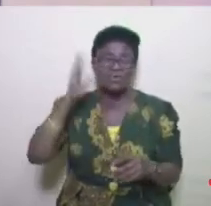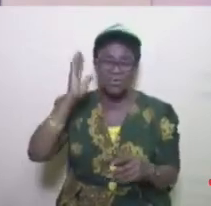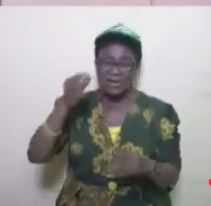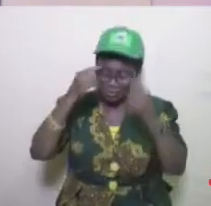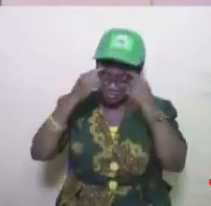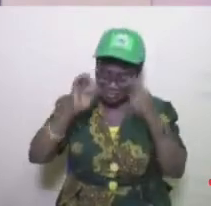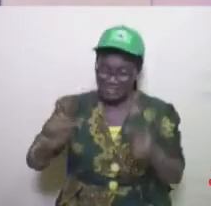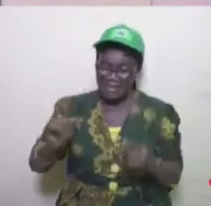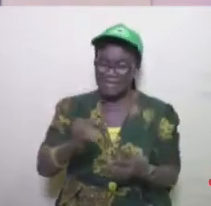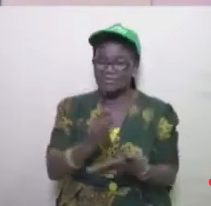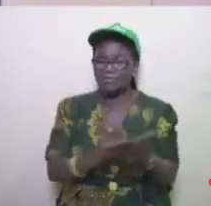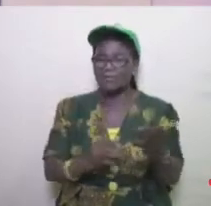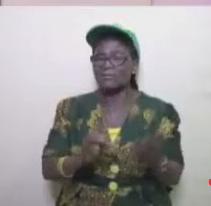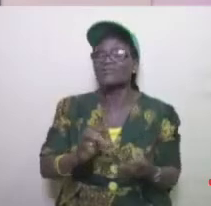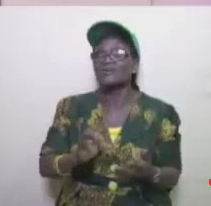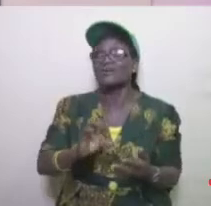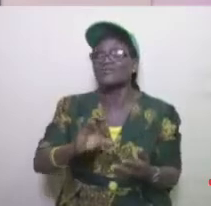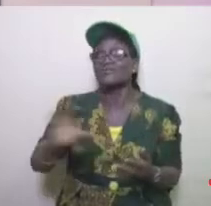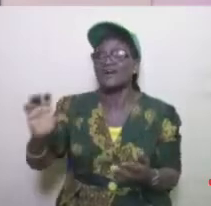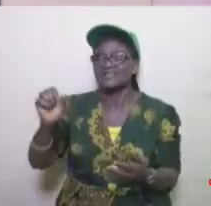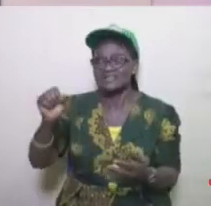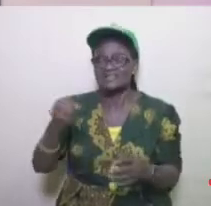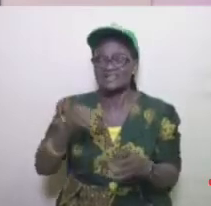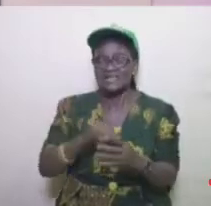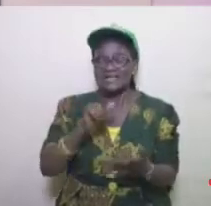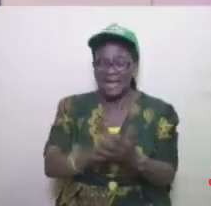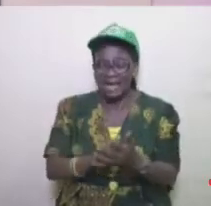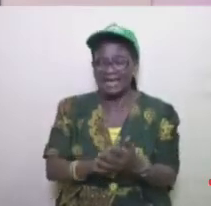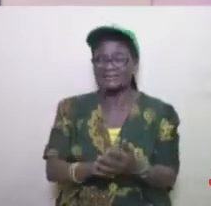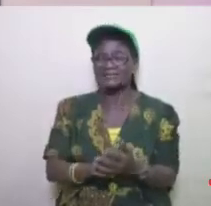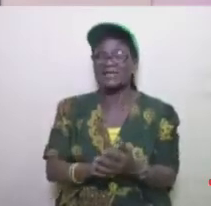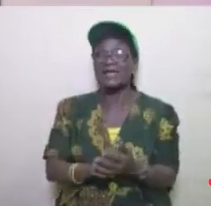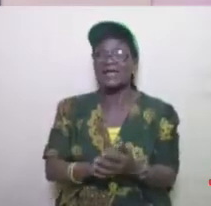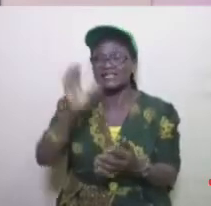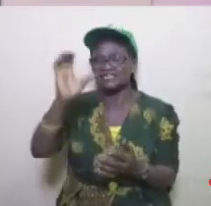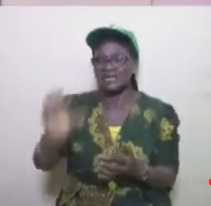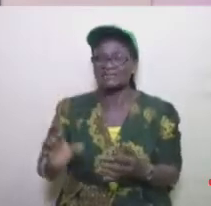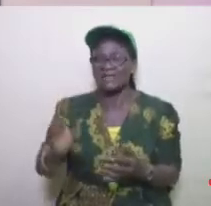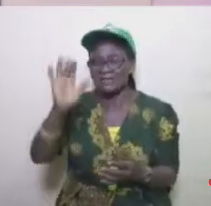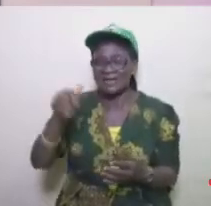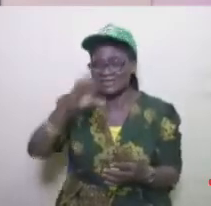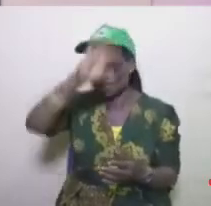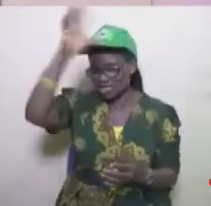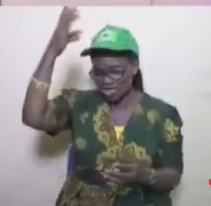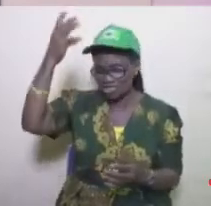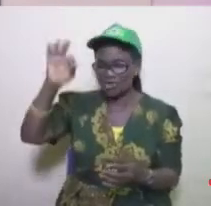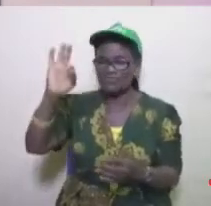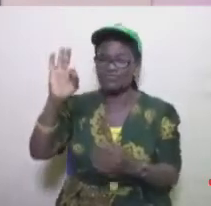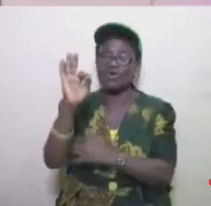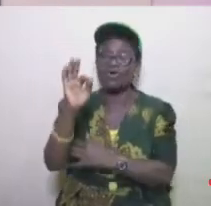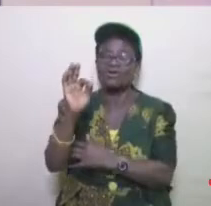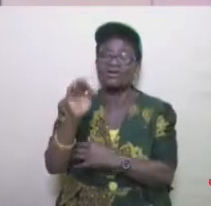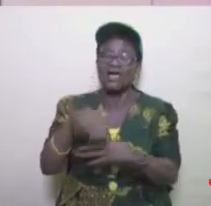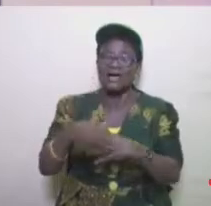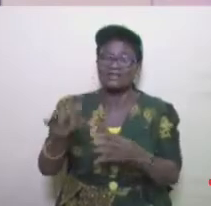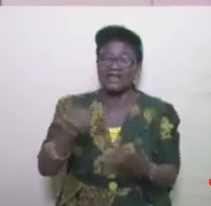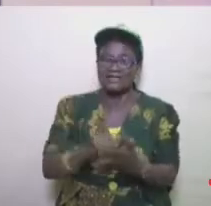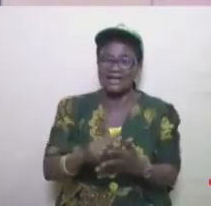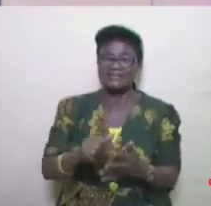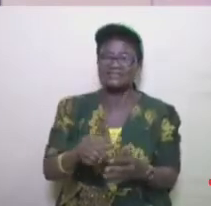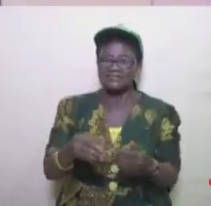from that particular place, and by the grace of God, after that we call it a day.